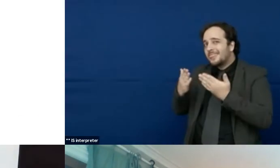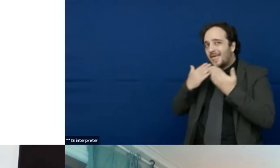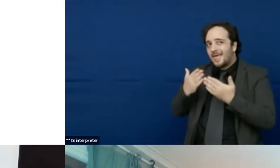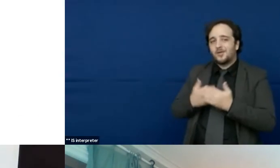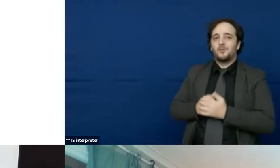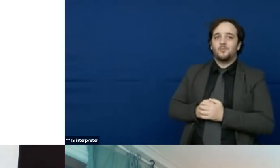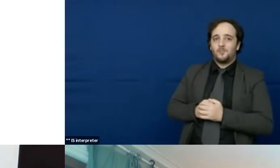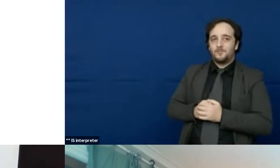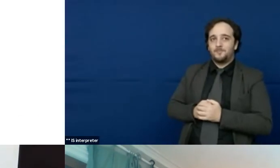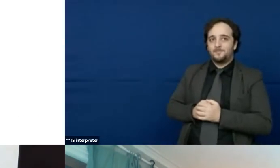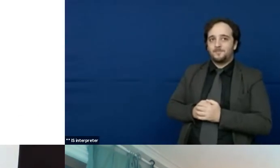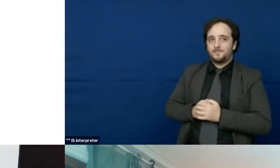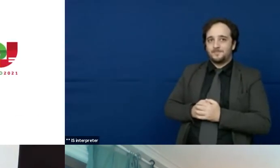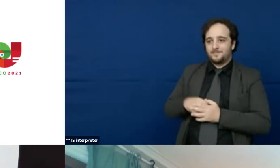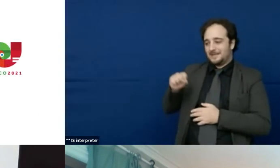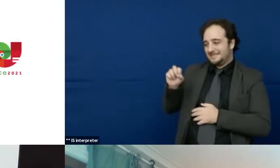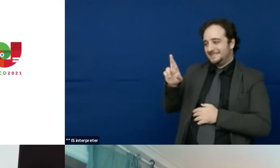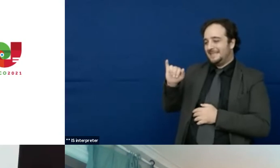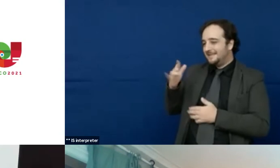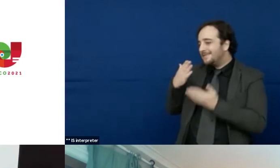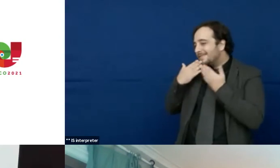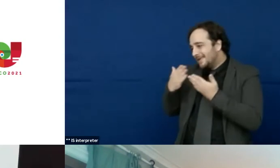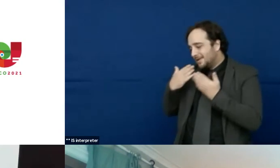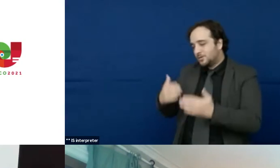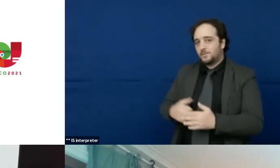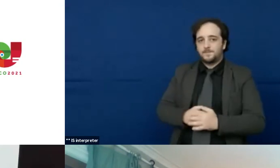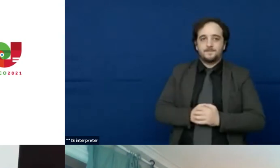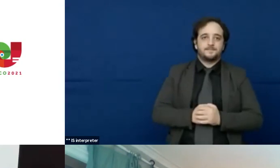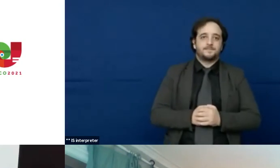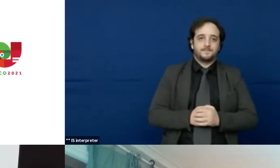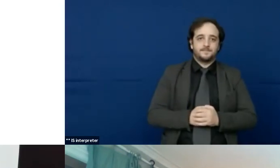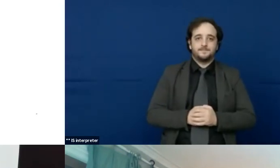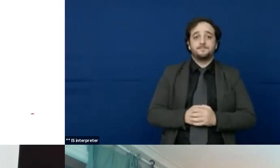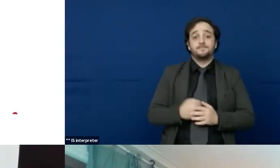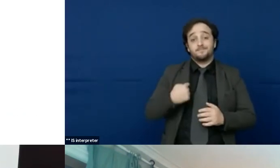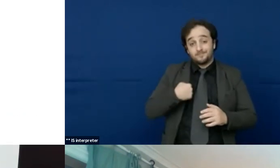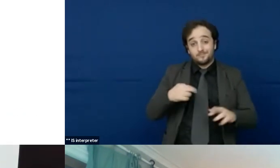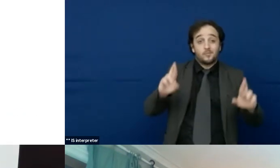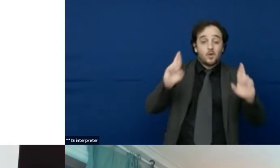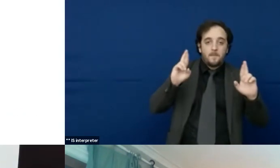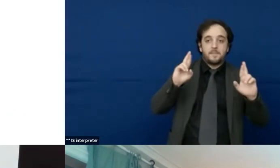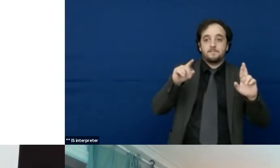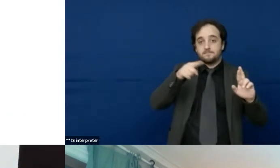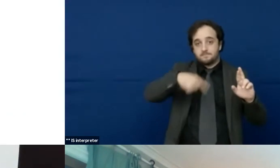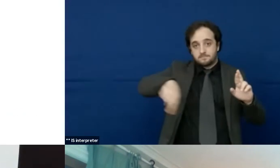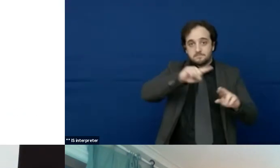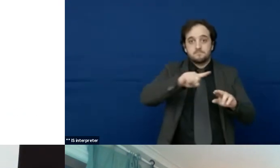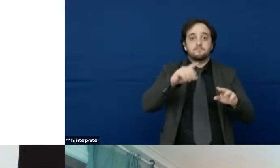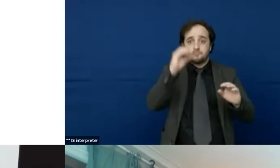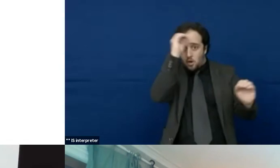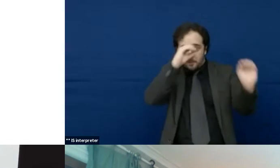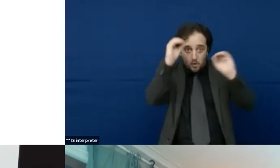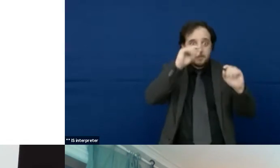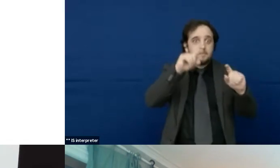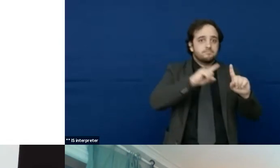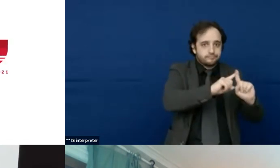the role that grassroots organizations can play and how they contribute to the knowledge building. So when